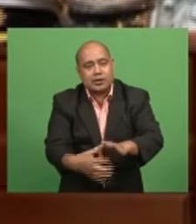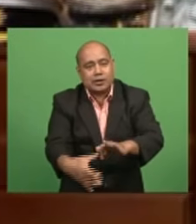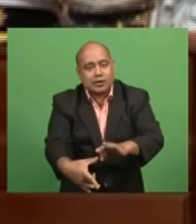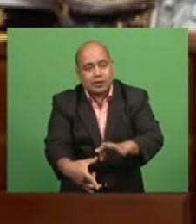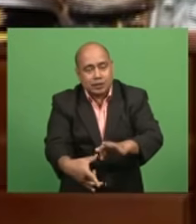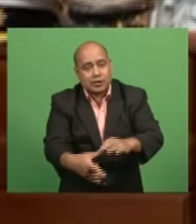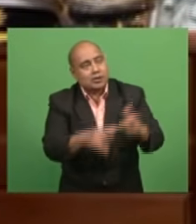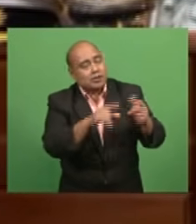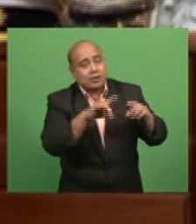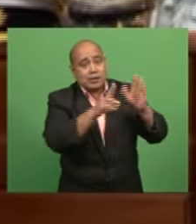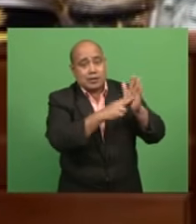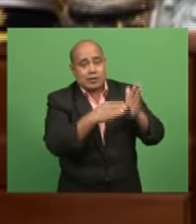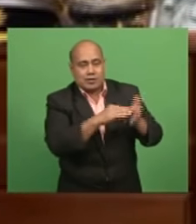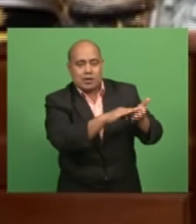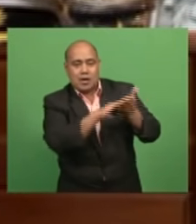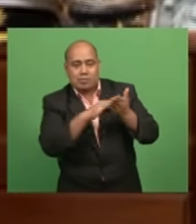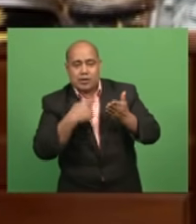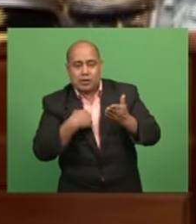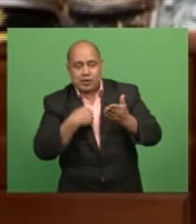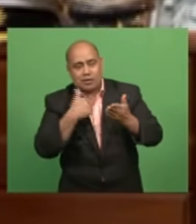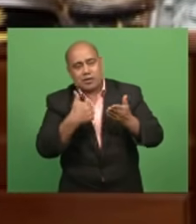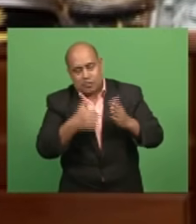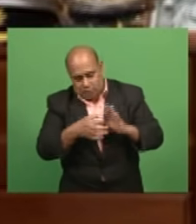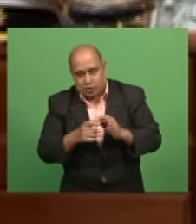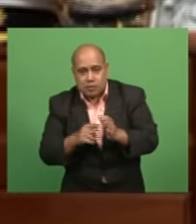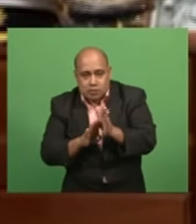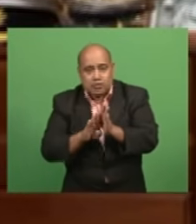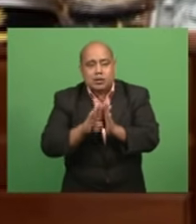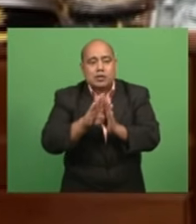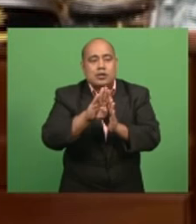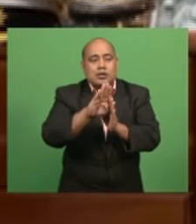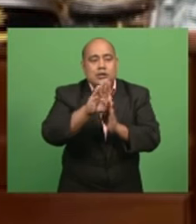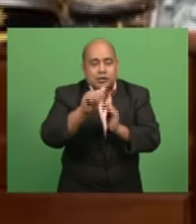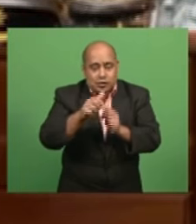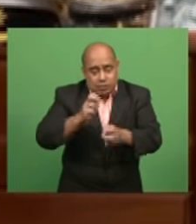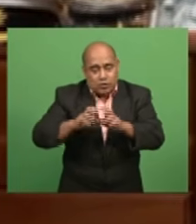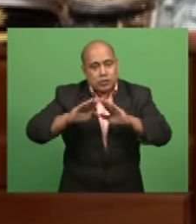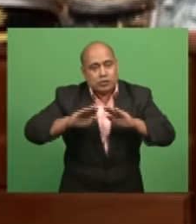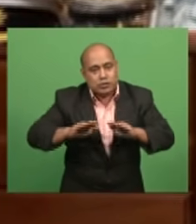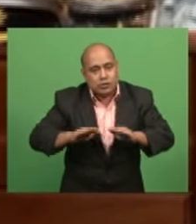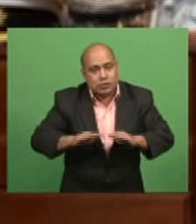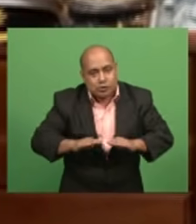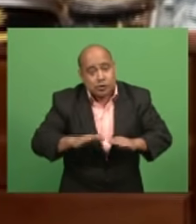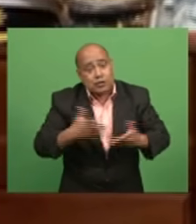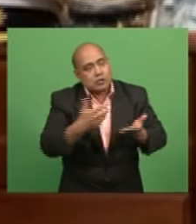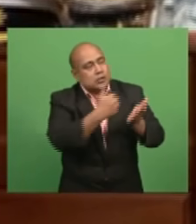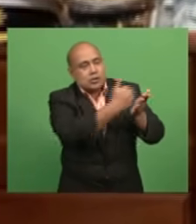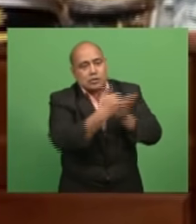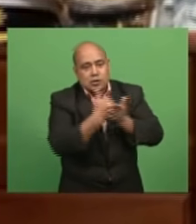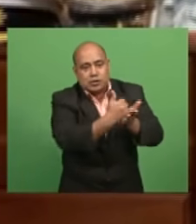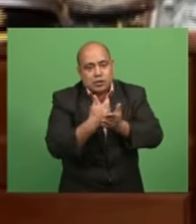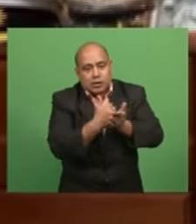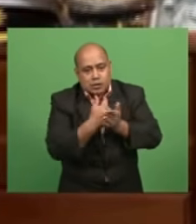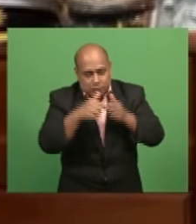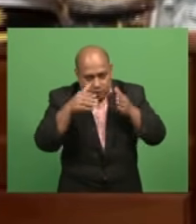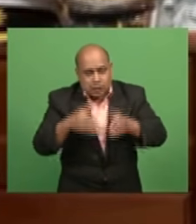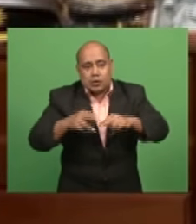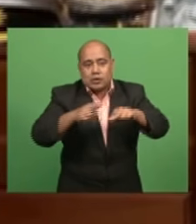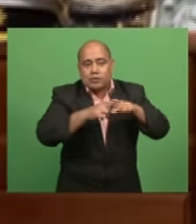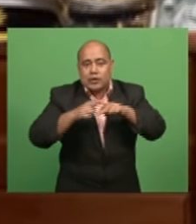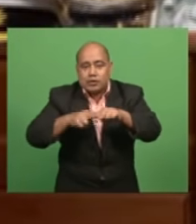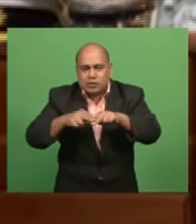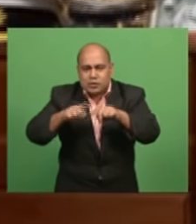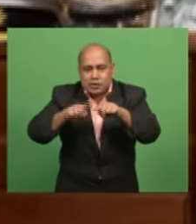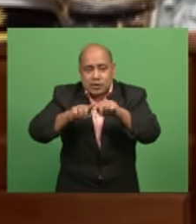superstorm, and both continue to support Fiji's campaign to ward off this global pandemic, even